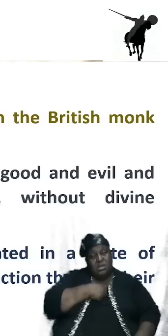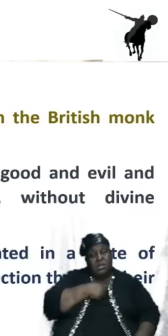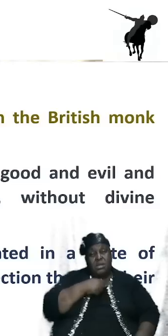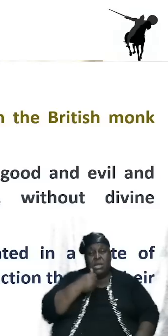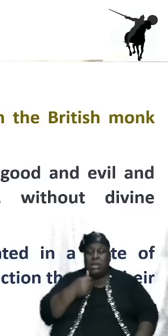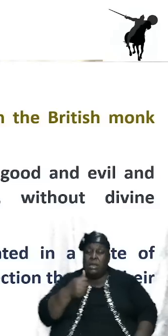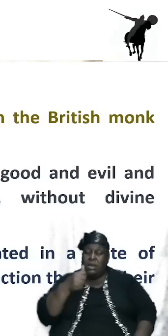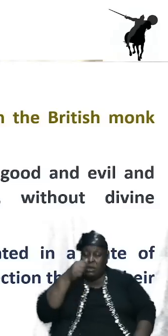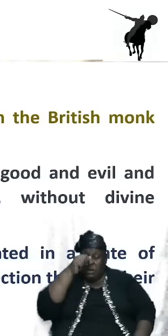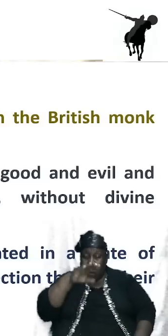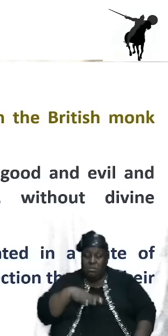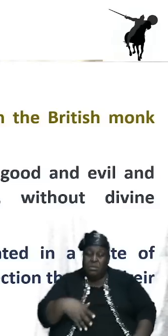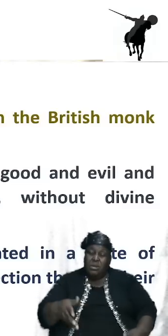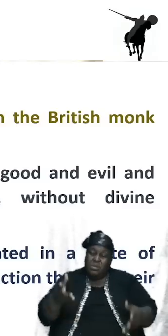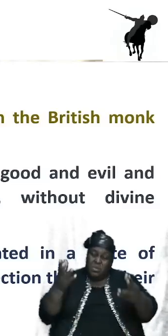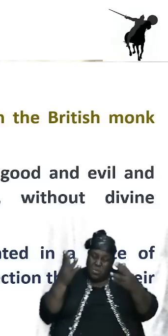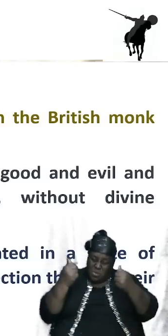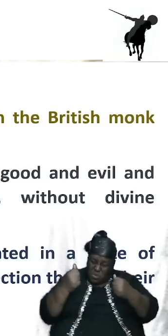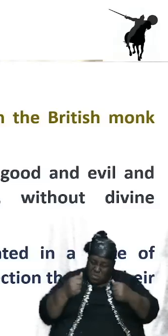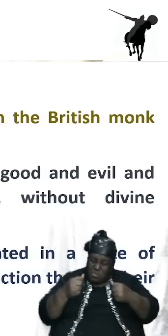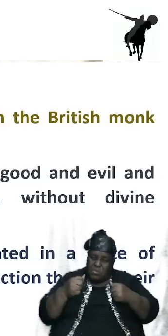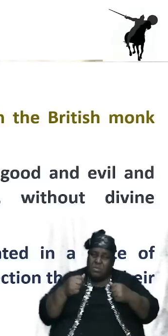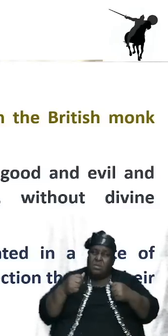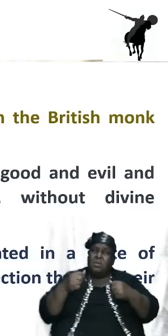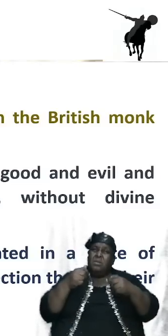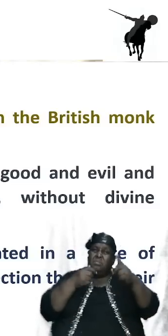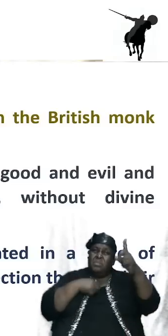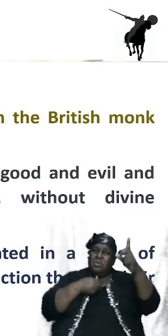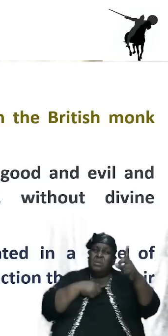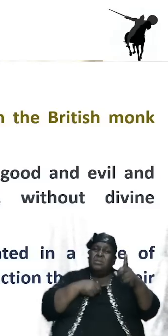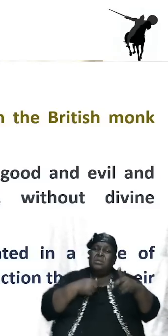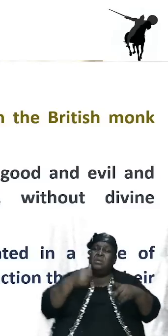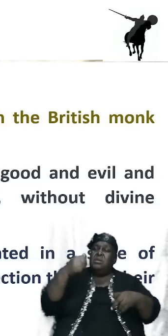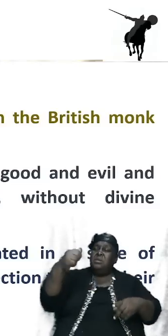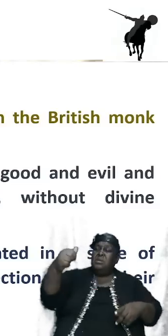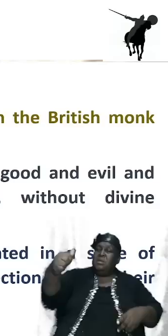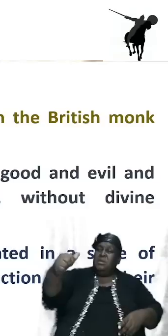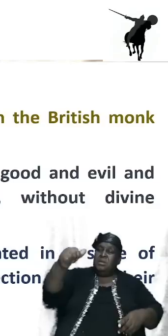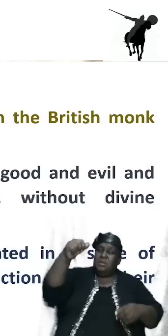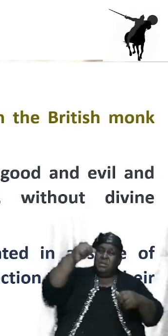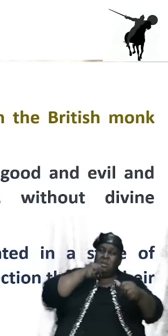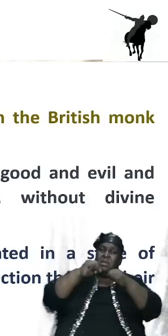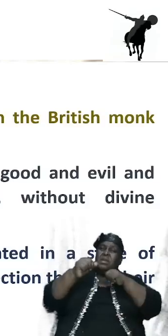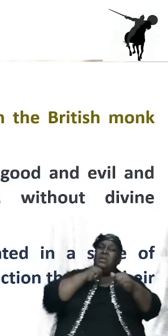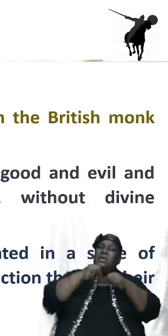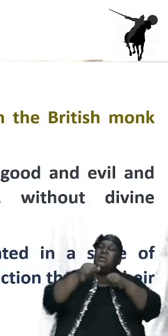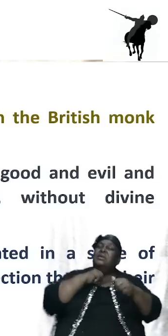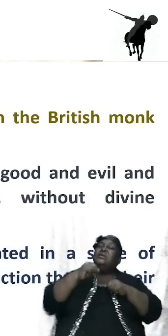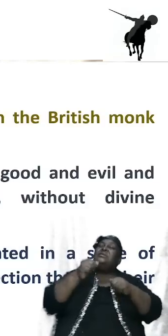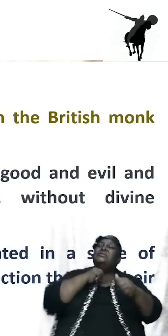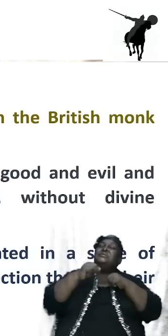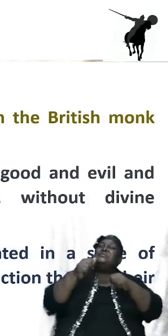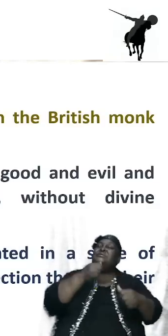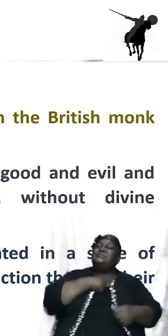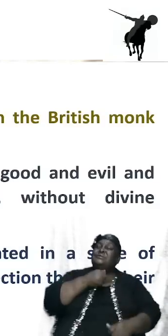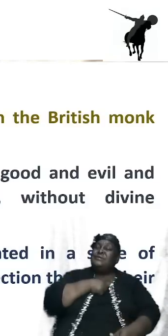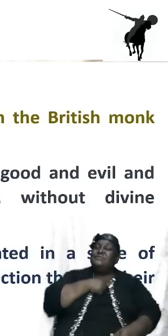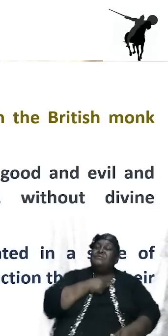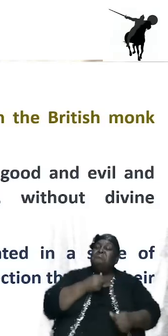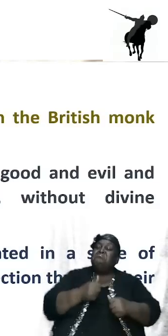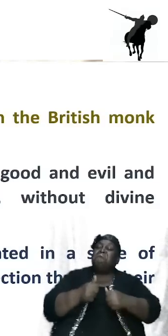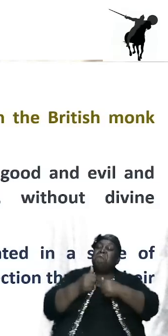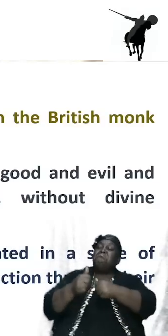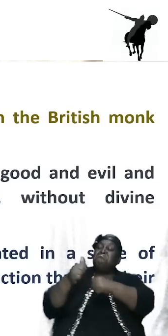come after me, let him deny himself, pick up his cross, and follow me. So pledge yourself here.